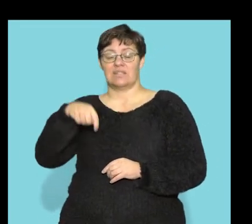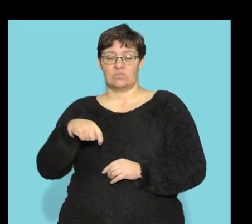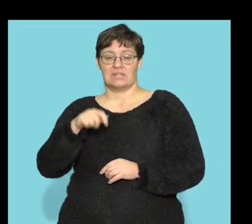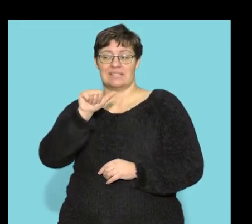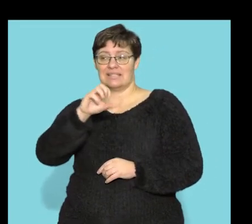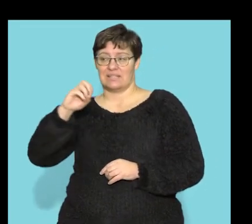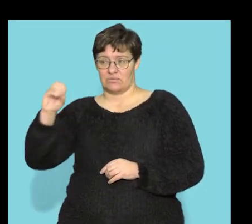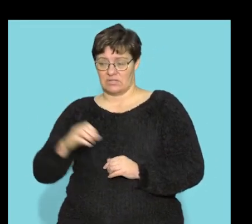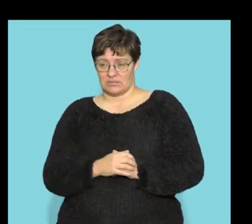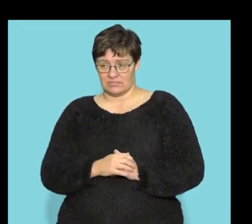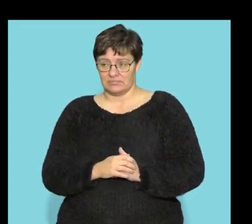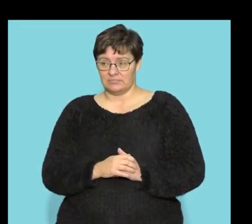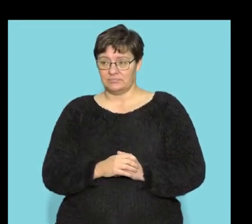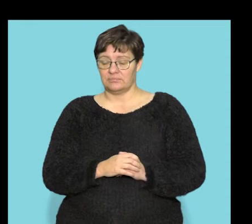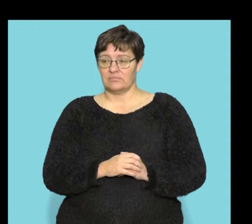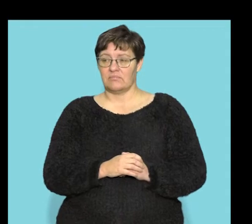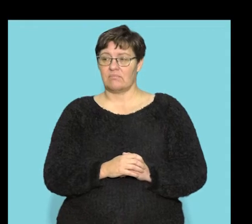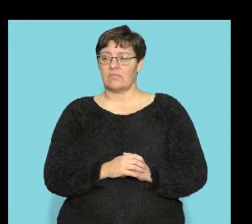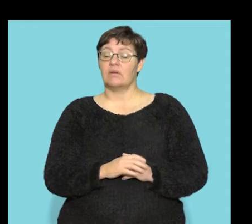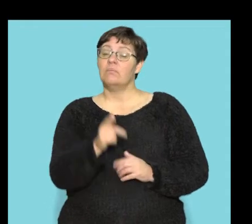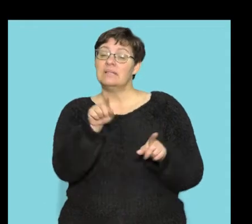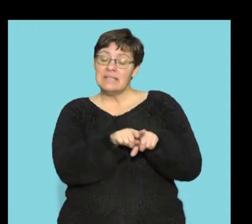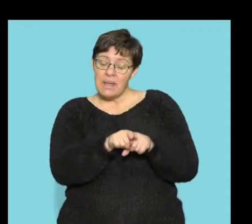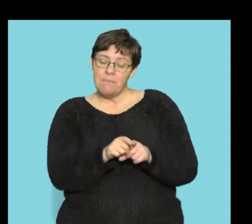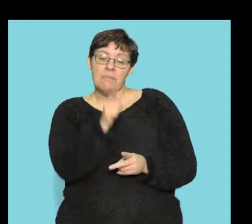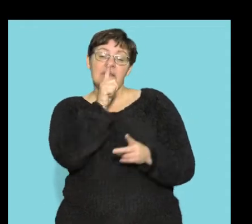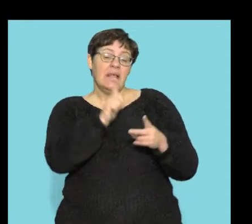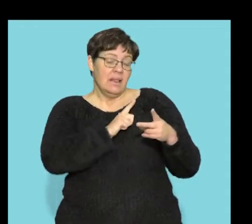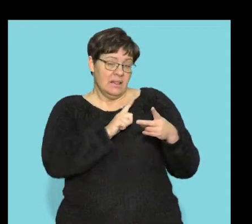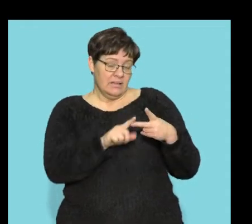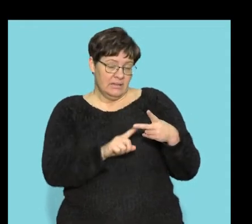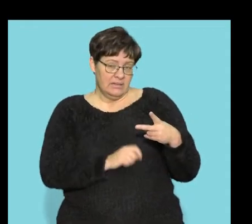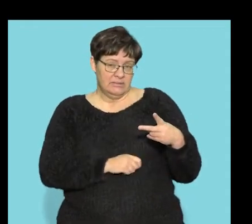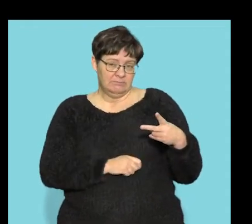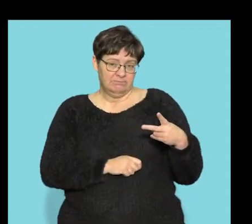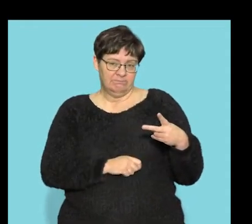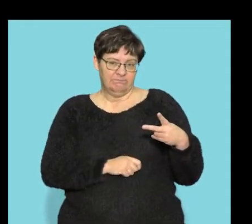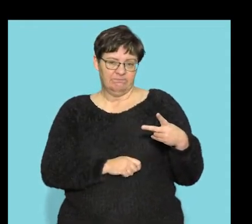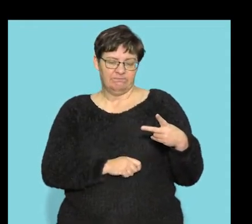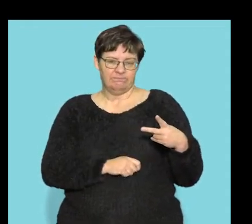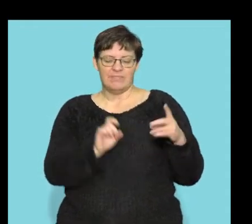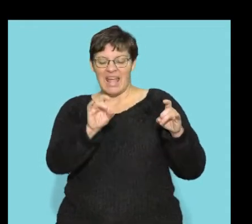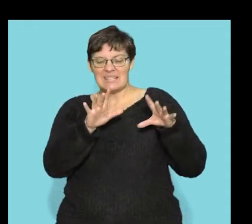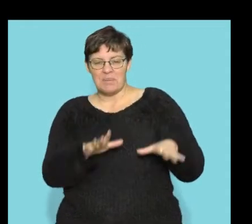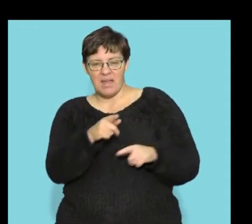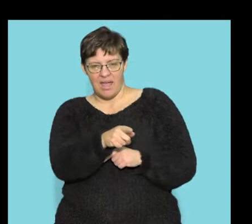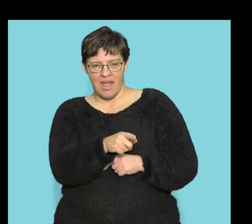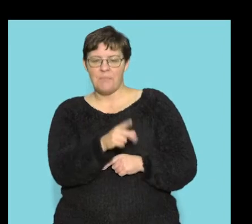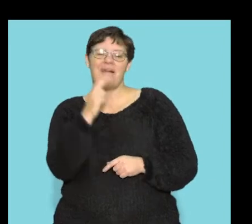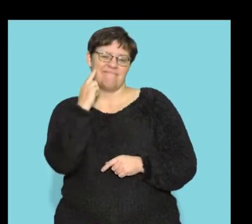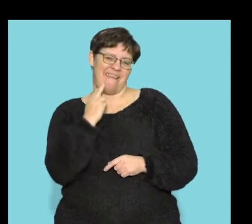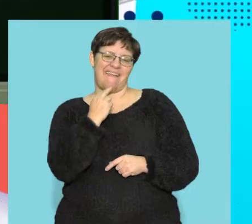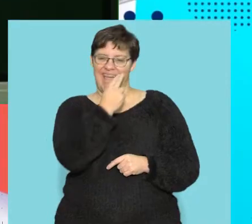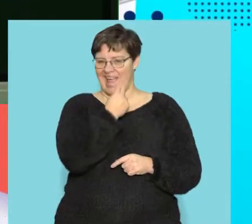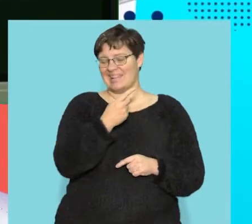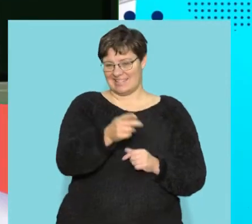56,600. Now, we are also told, and I think the examiners were quite kind in this one